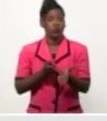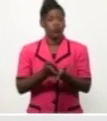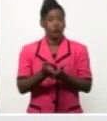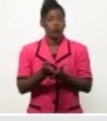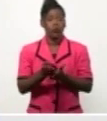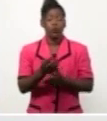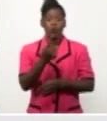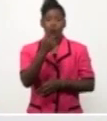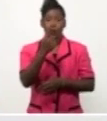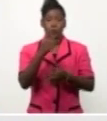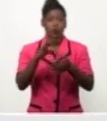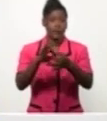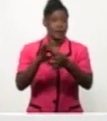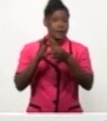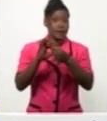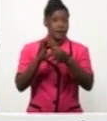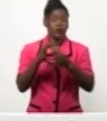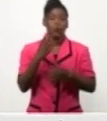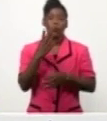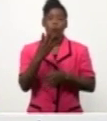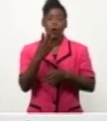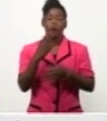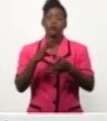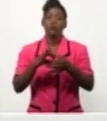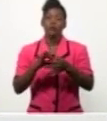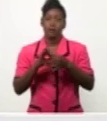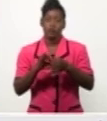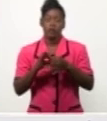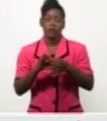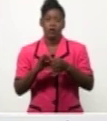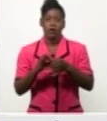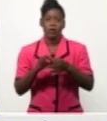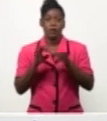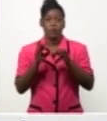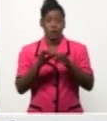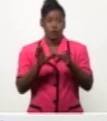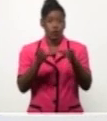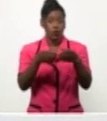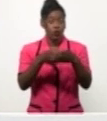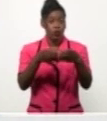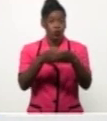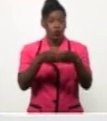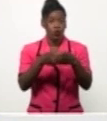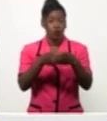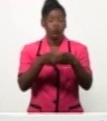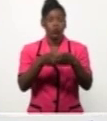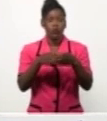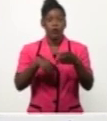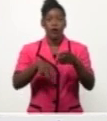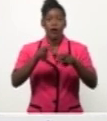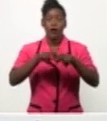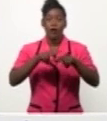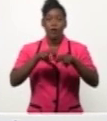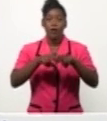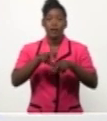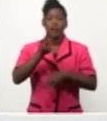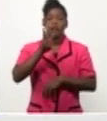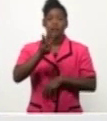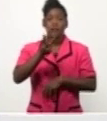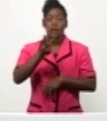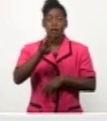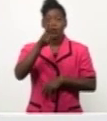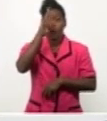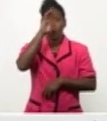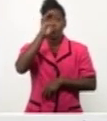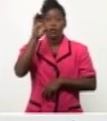activities. We are reporting today 1 critical case and 4 in serious condition that we had mentioned